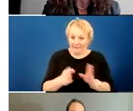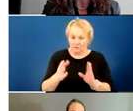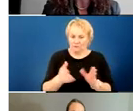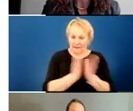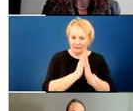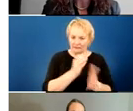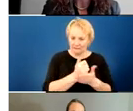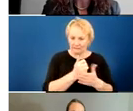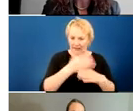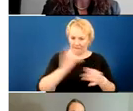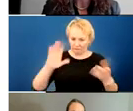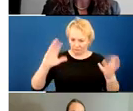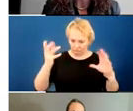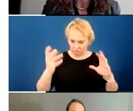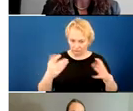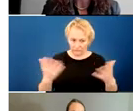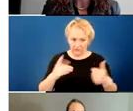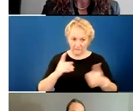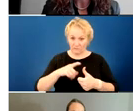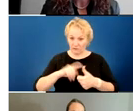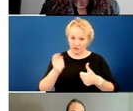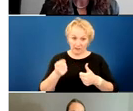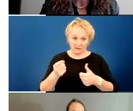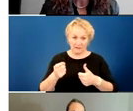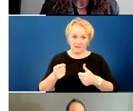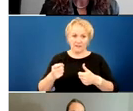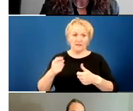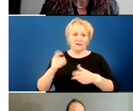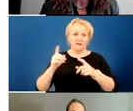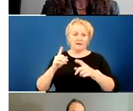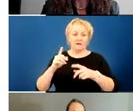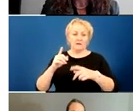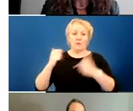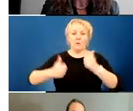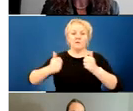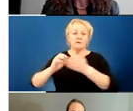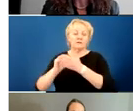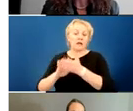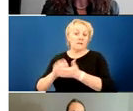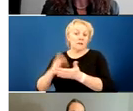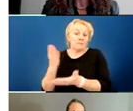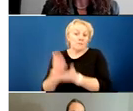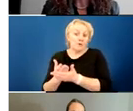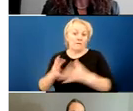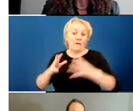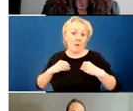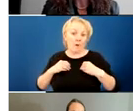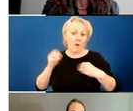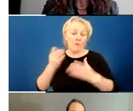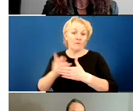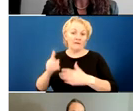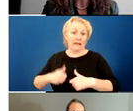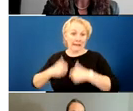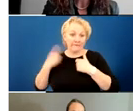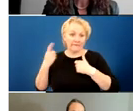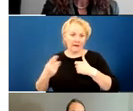disaster. So the first one is we've expanded the forms of documentation to prove ownership or occupancy for homeowners